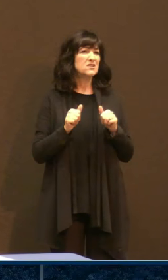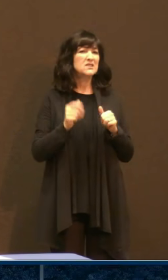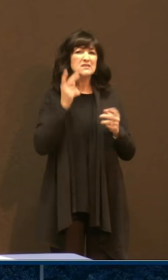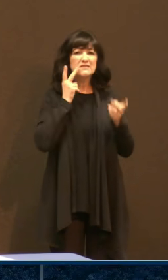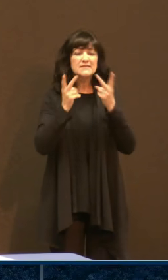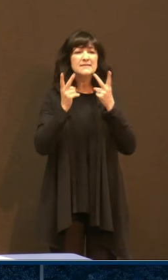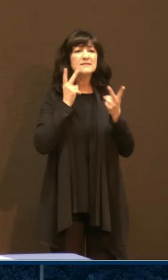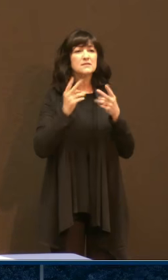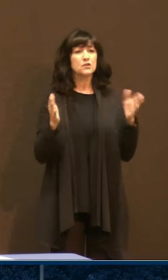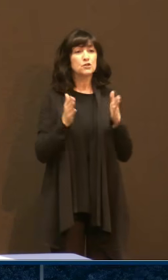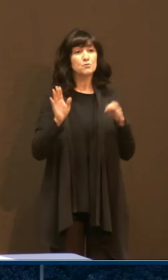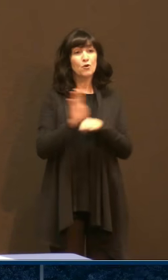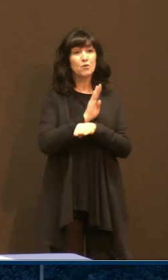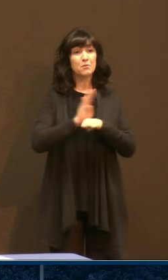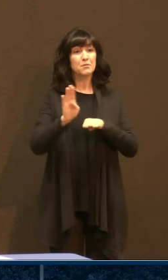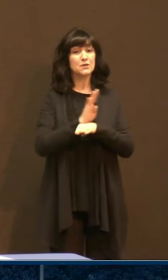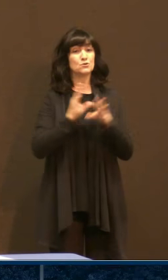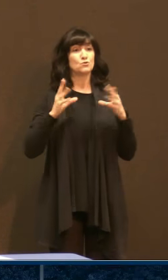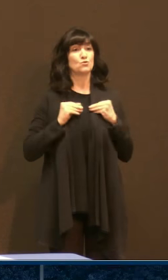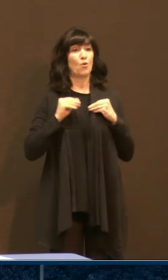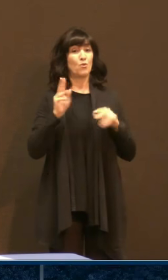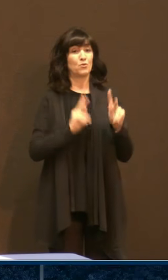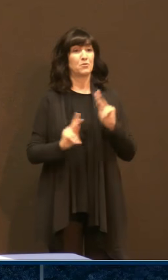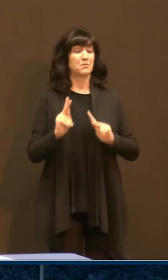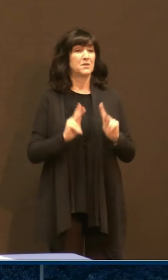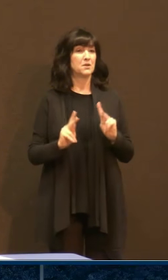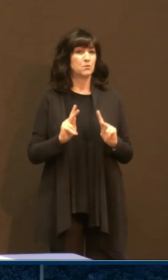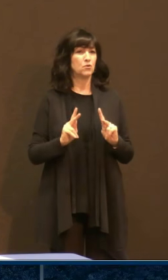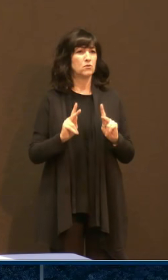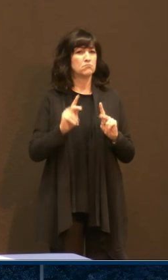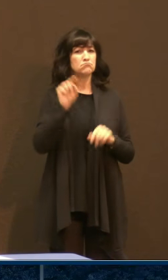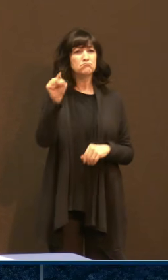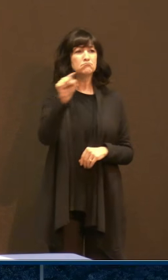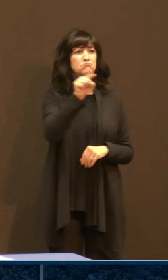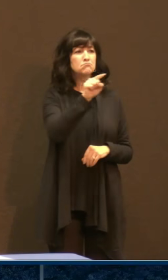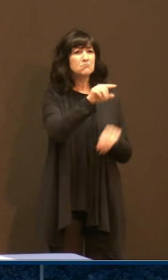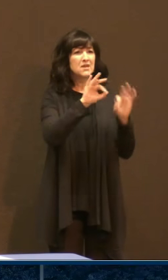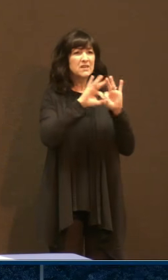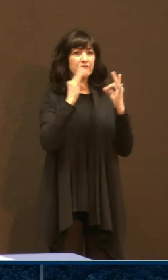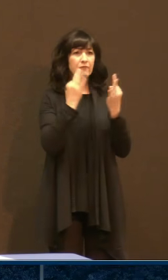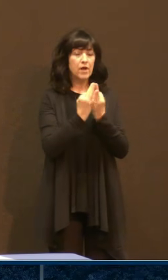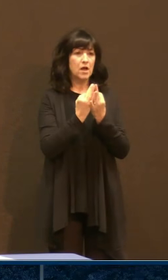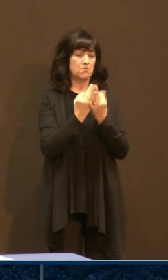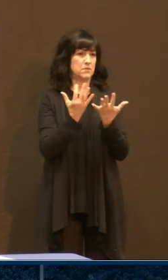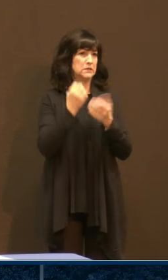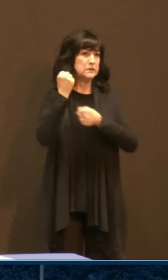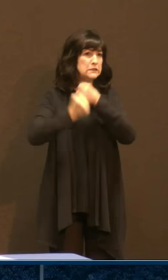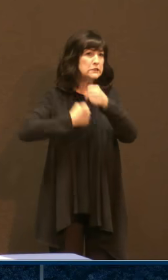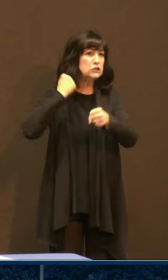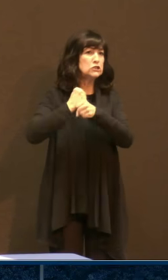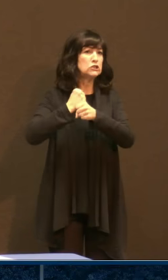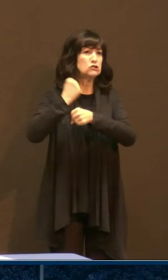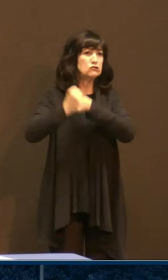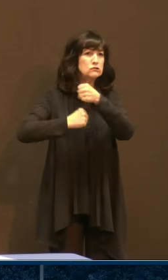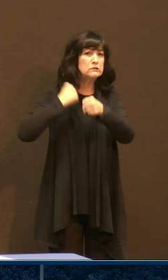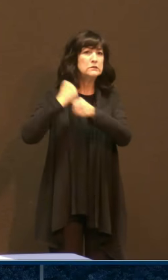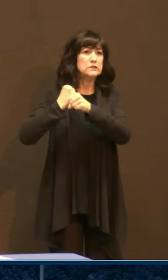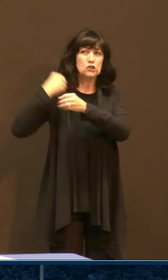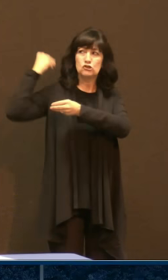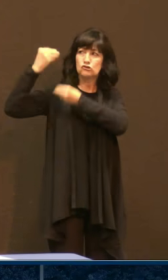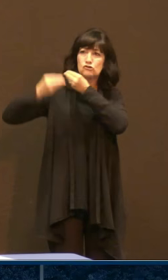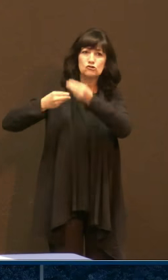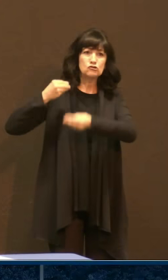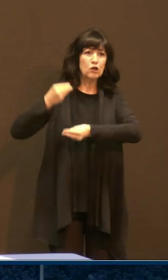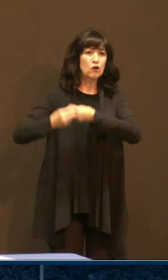family business owners who've worked in the business for generations, all of their lives. Most of them have built up